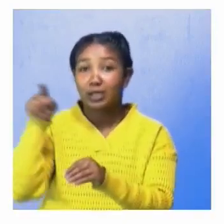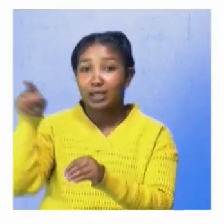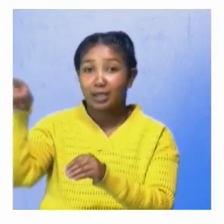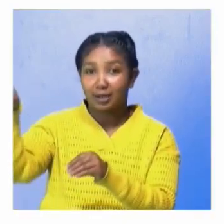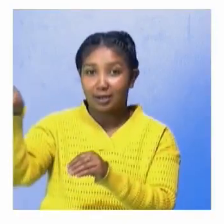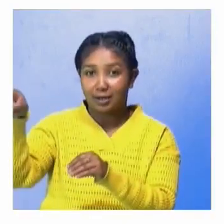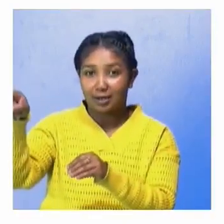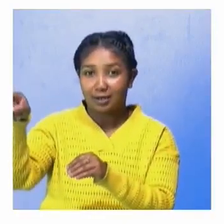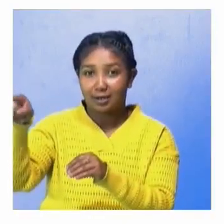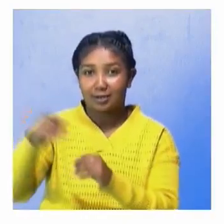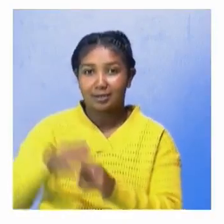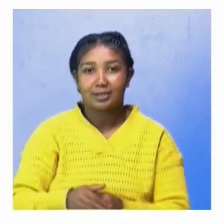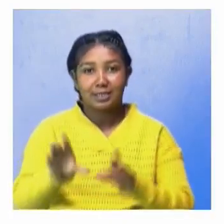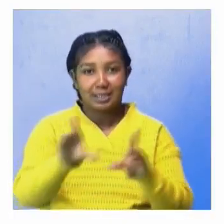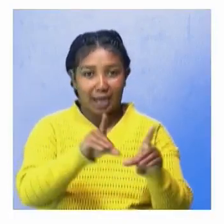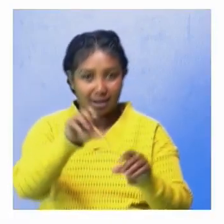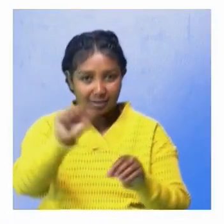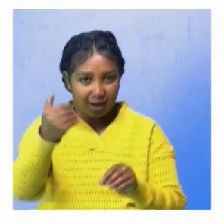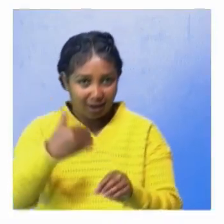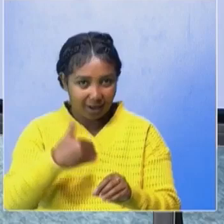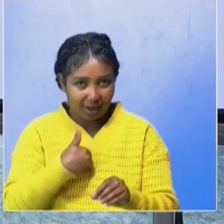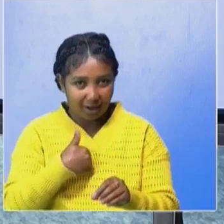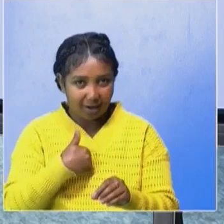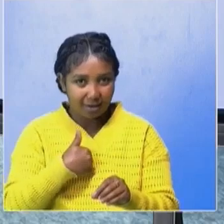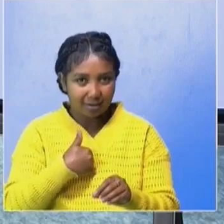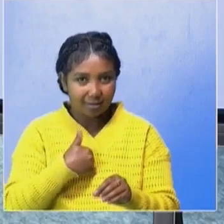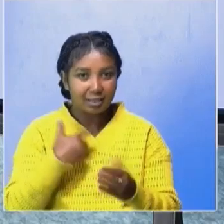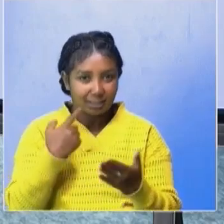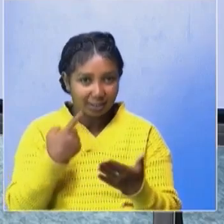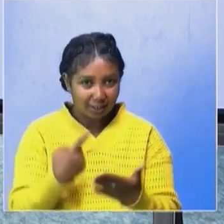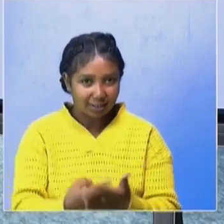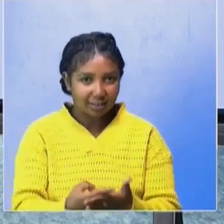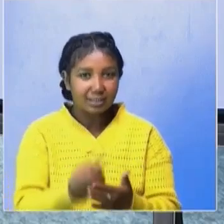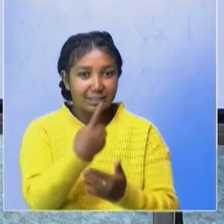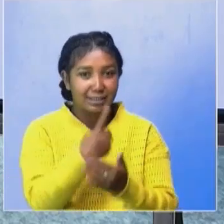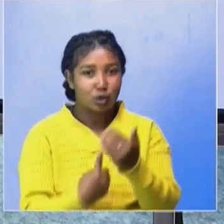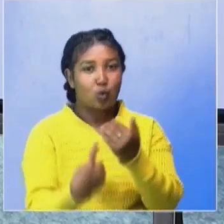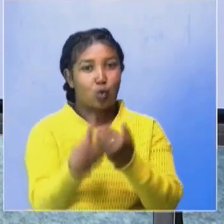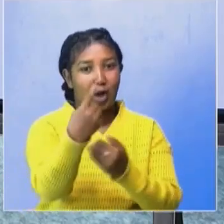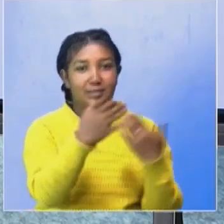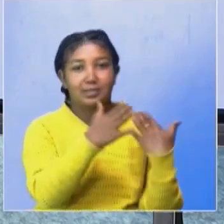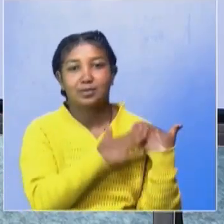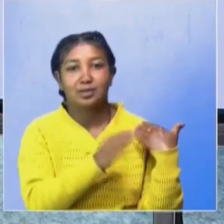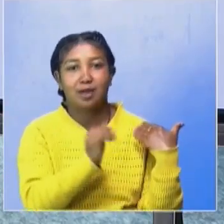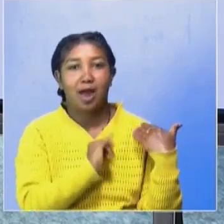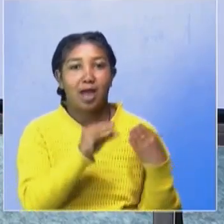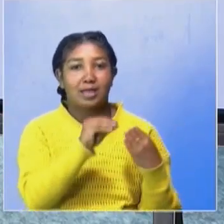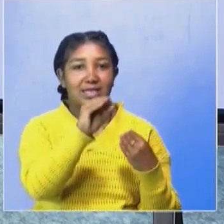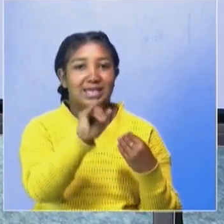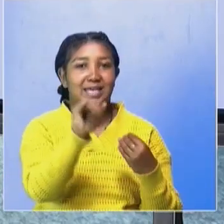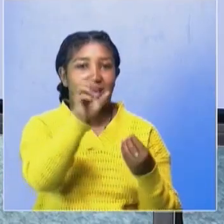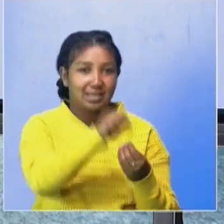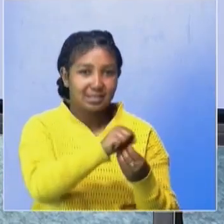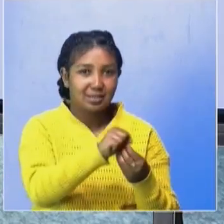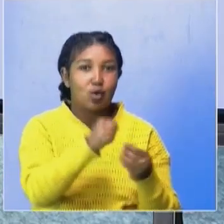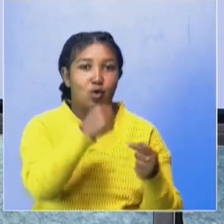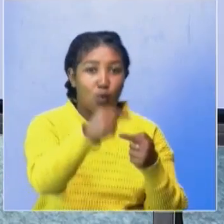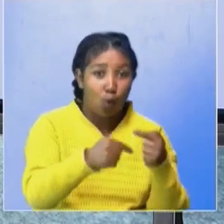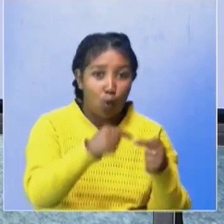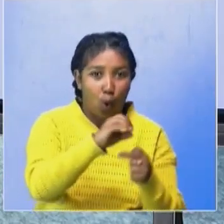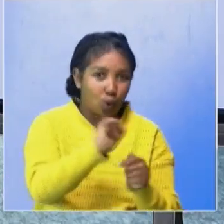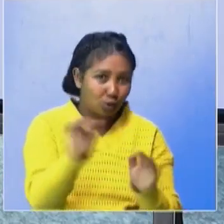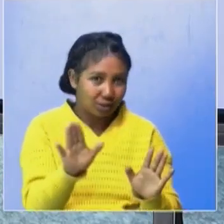is does because this is a singular subject. I add what? E is like go, goes,